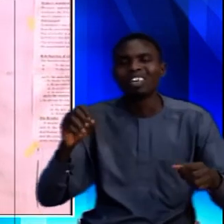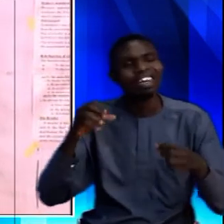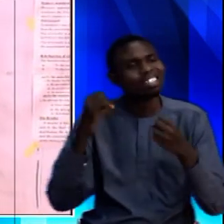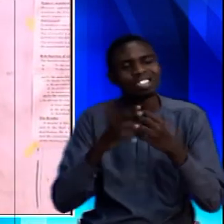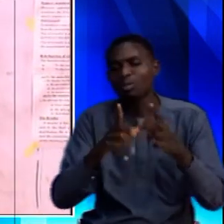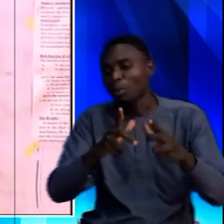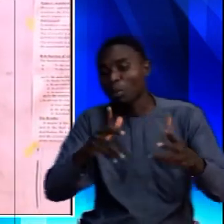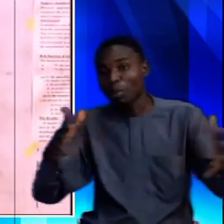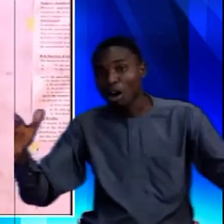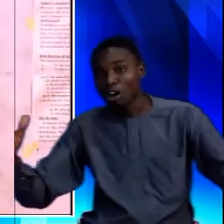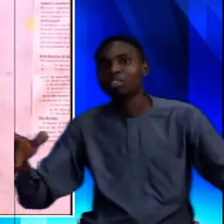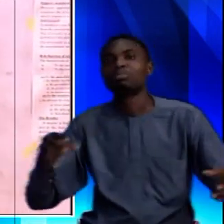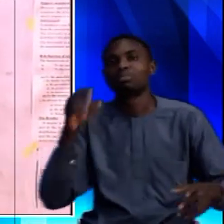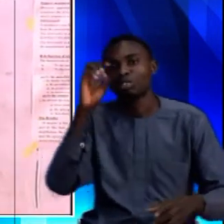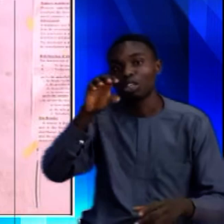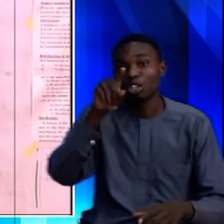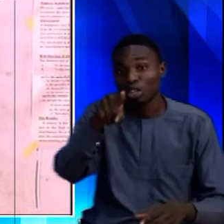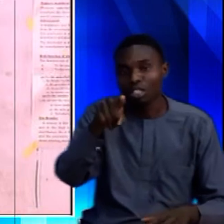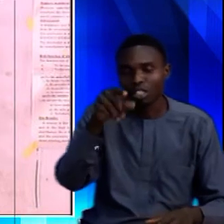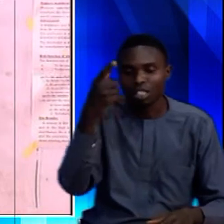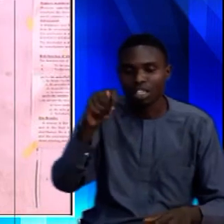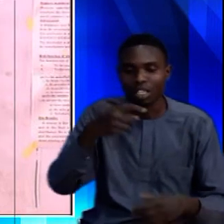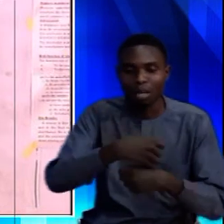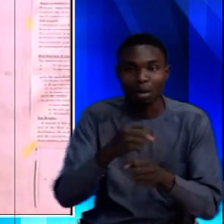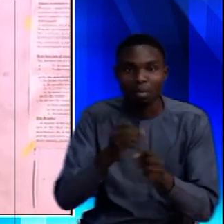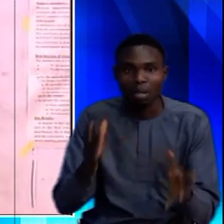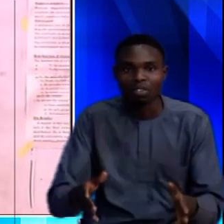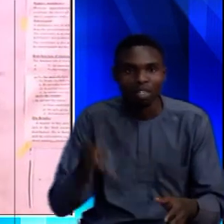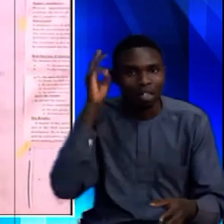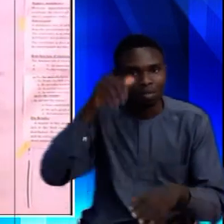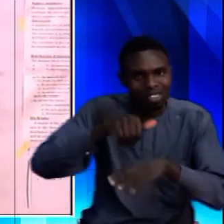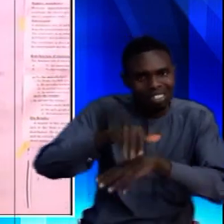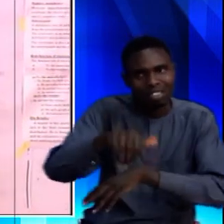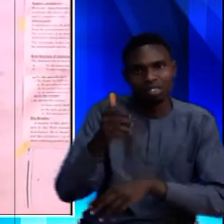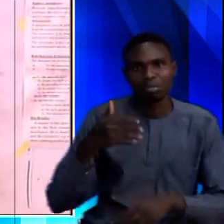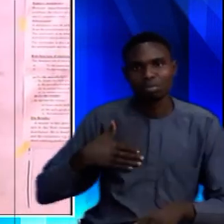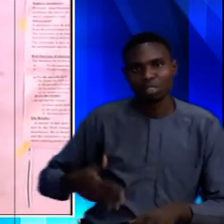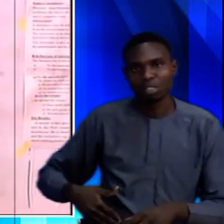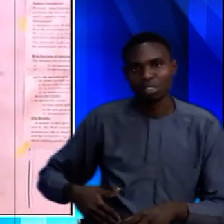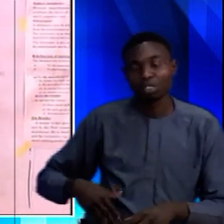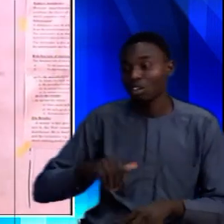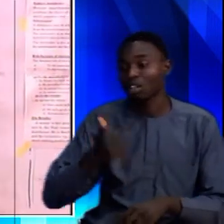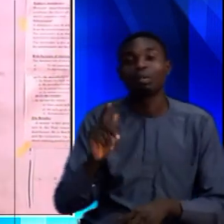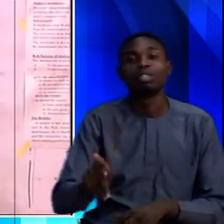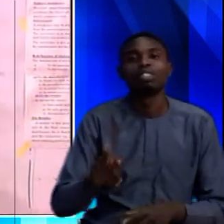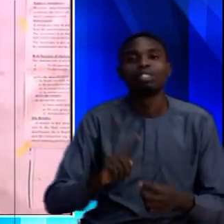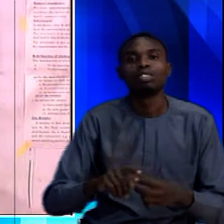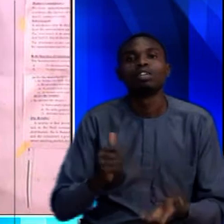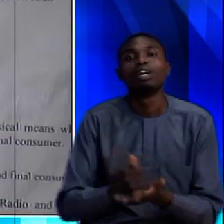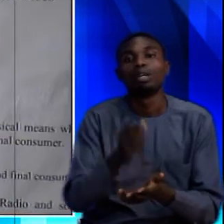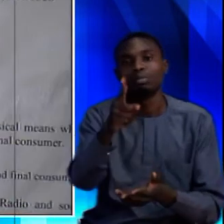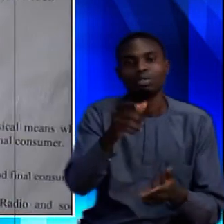you see that, yes, it's those retailers that call some people and assemble those particular products. The only thing you pay and just carry. Are we